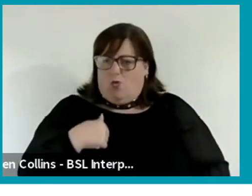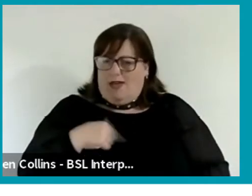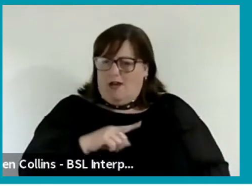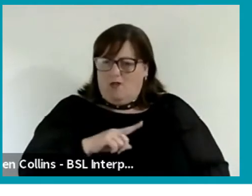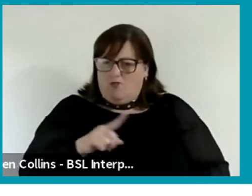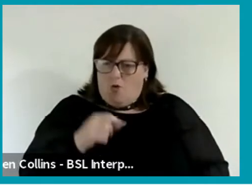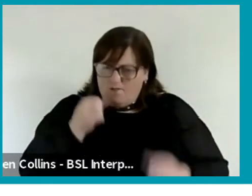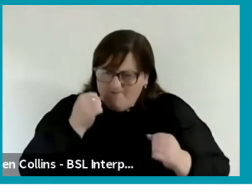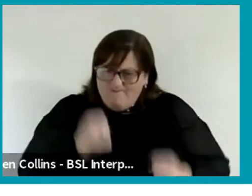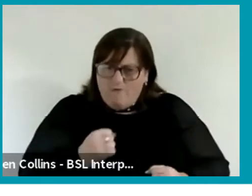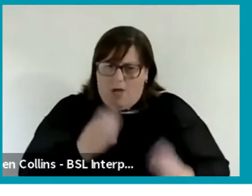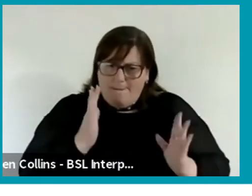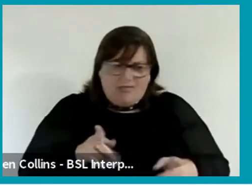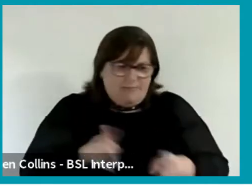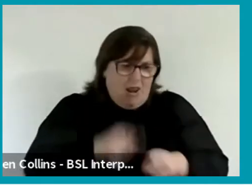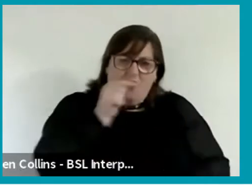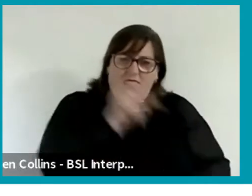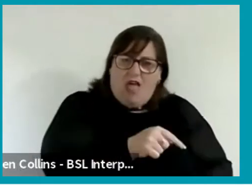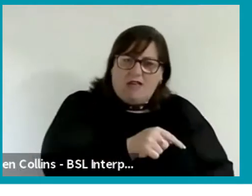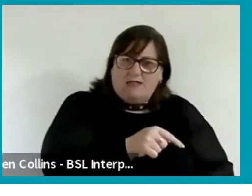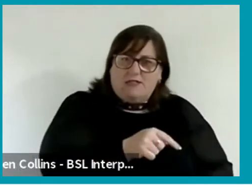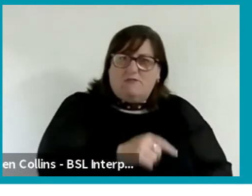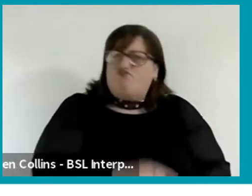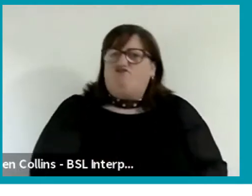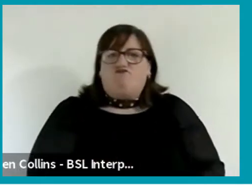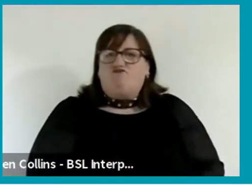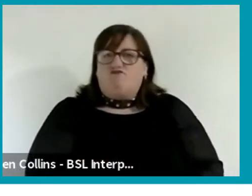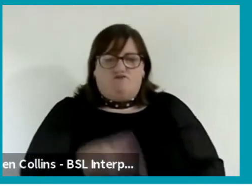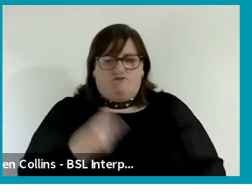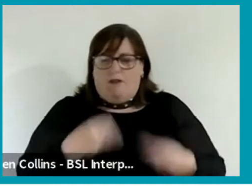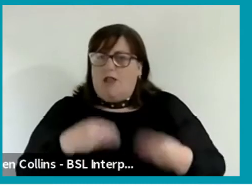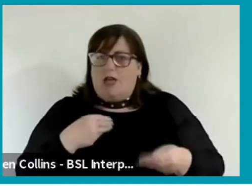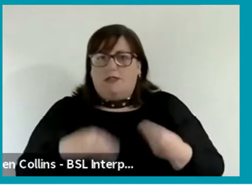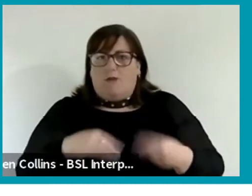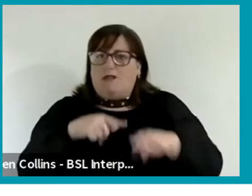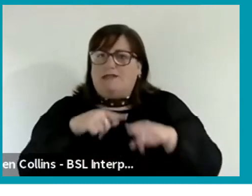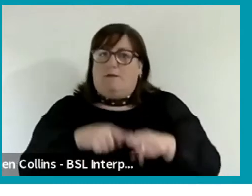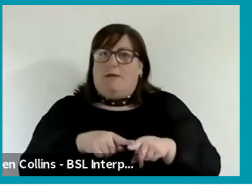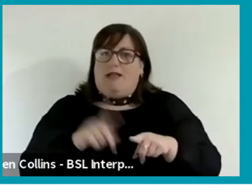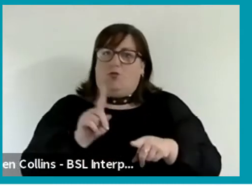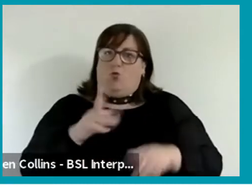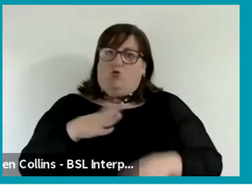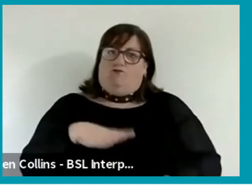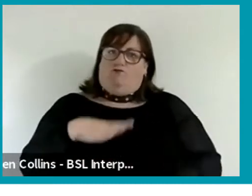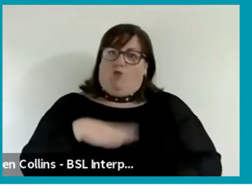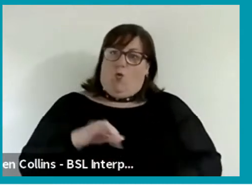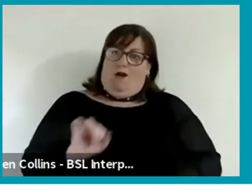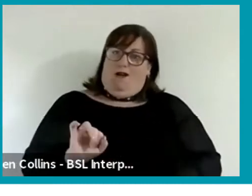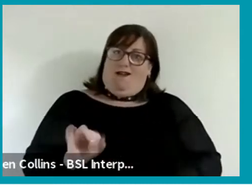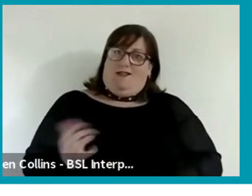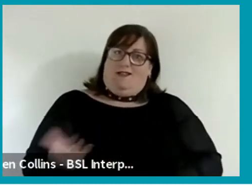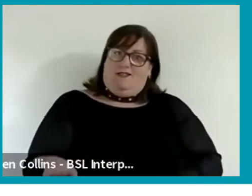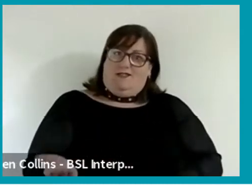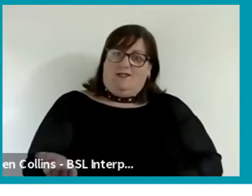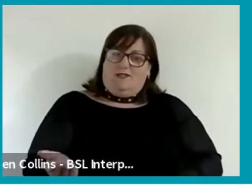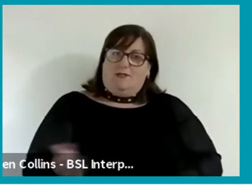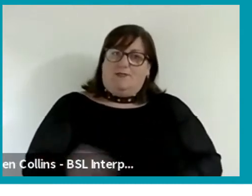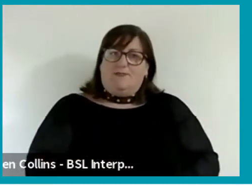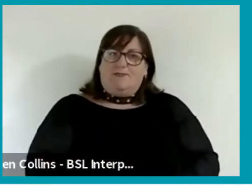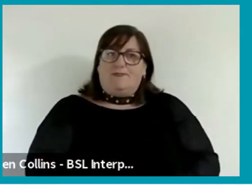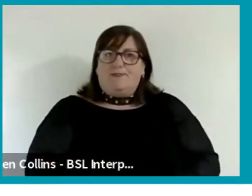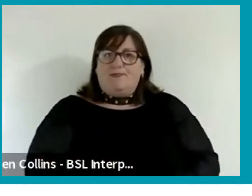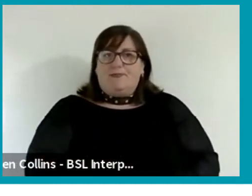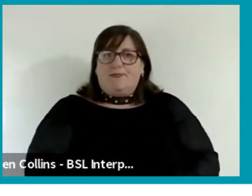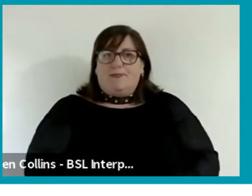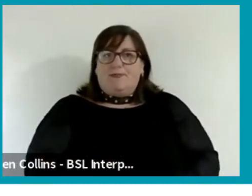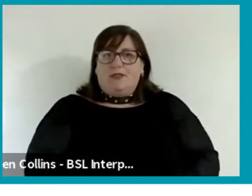universal approach to these situations. It's always depending on the role. It always requires a certain discussion. So in terms of what we